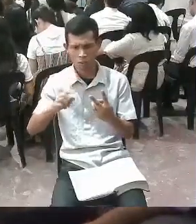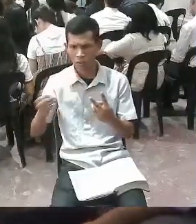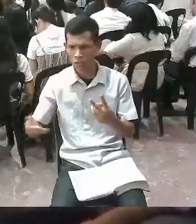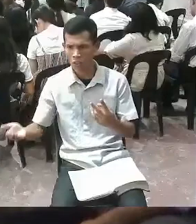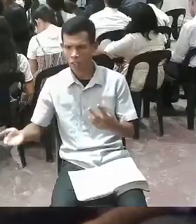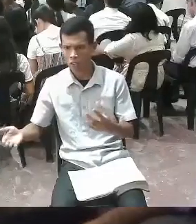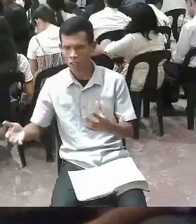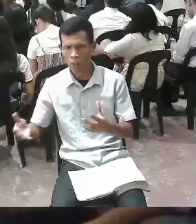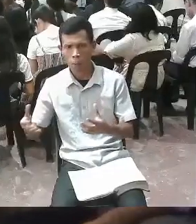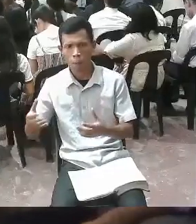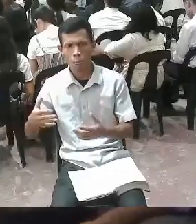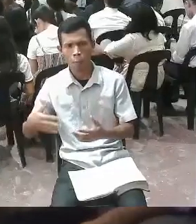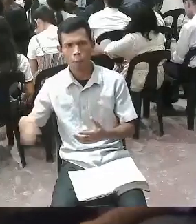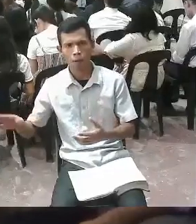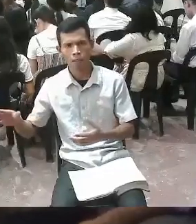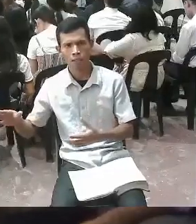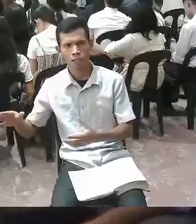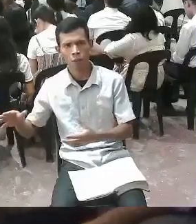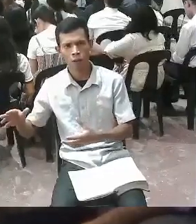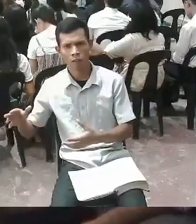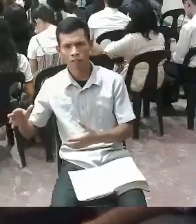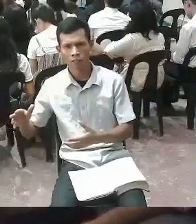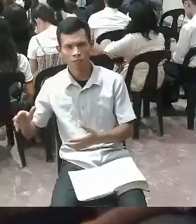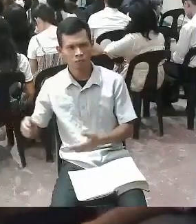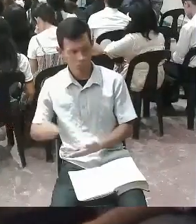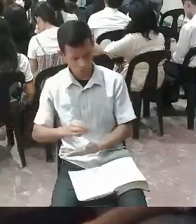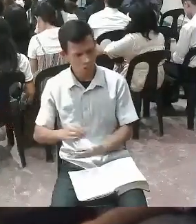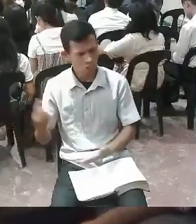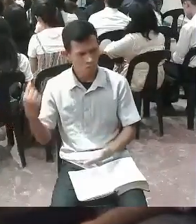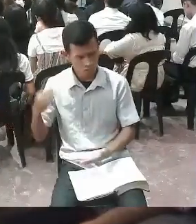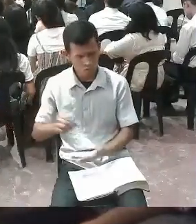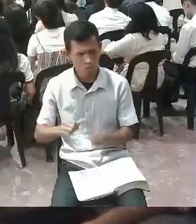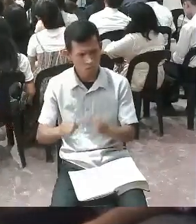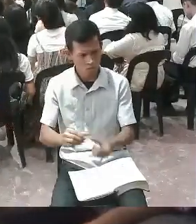So I started writing stuff down.